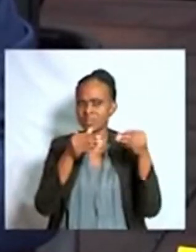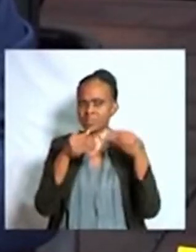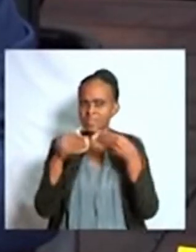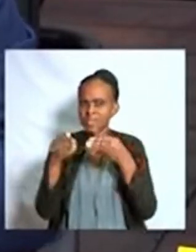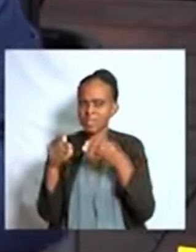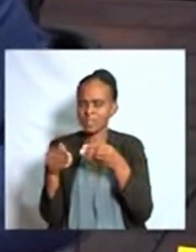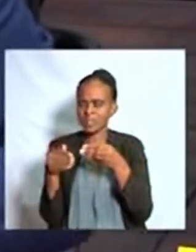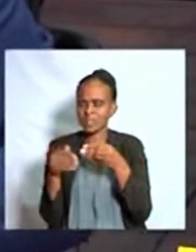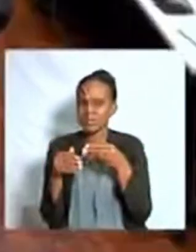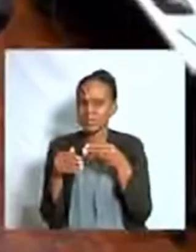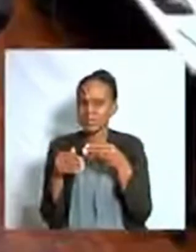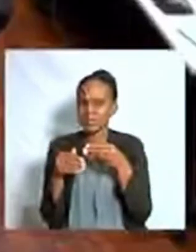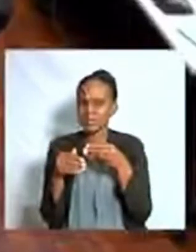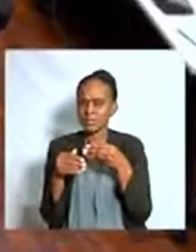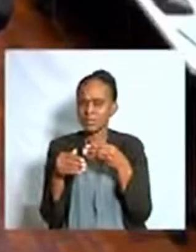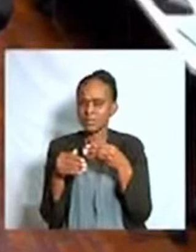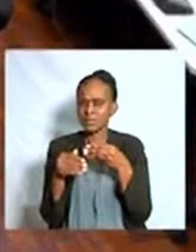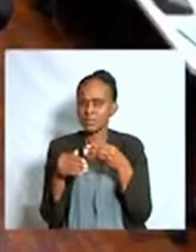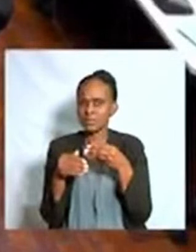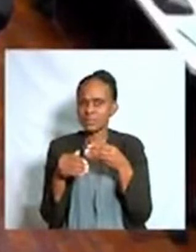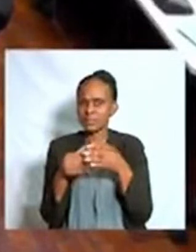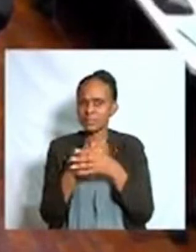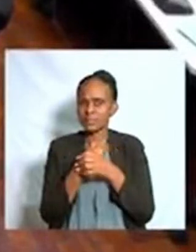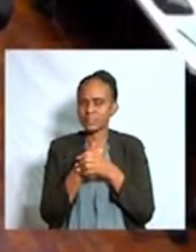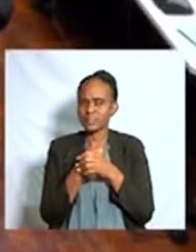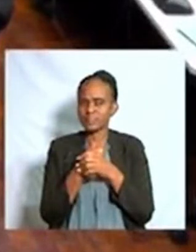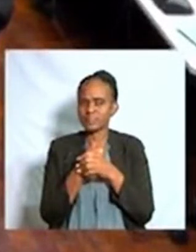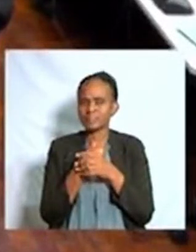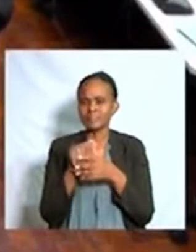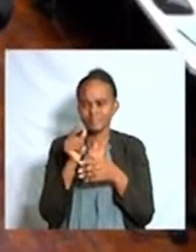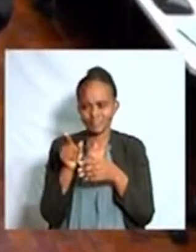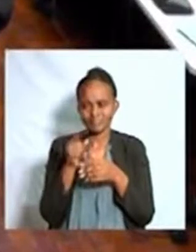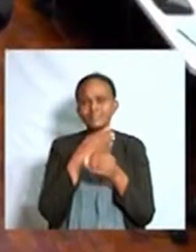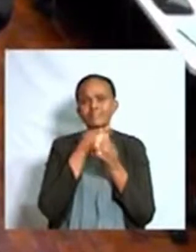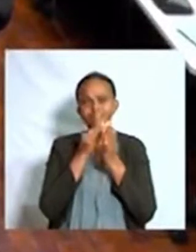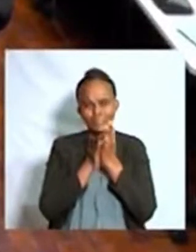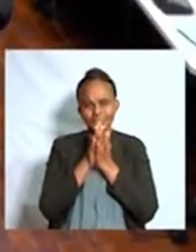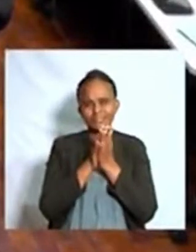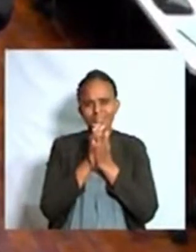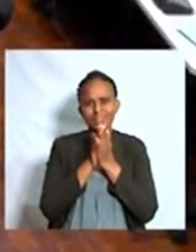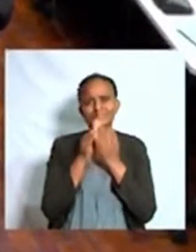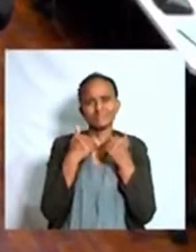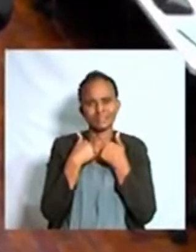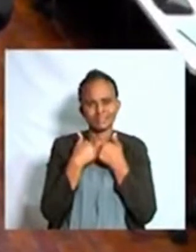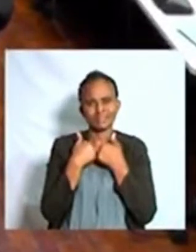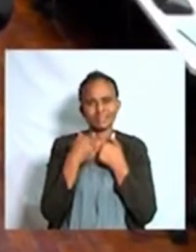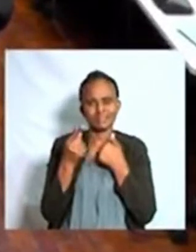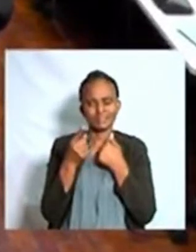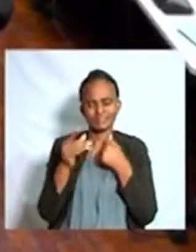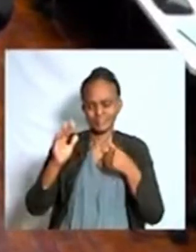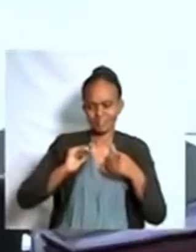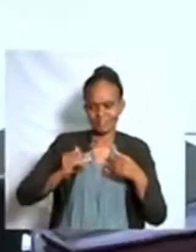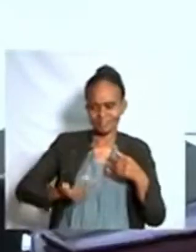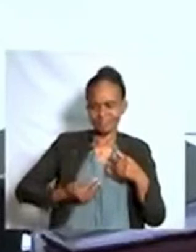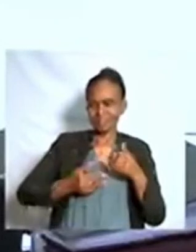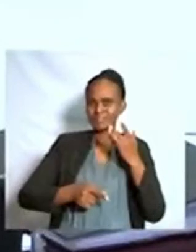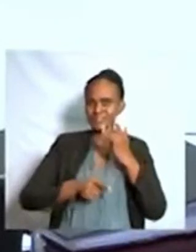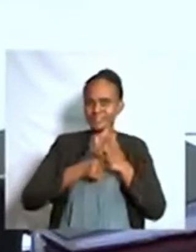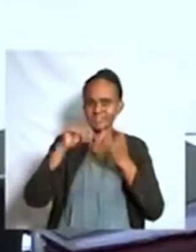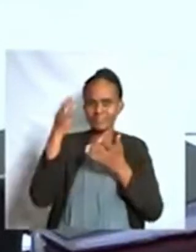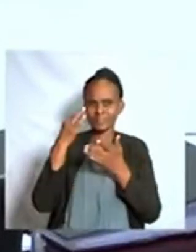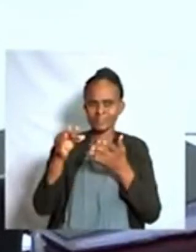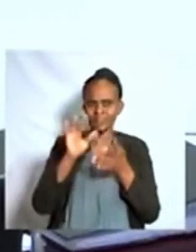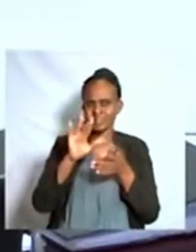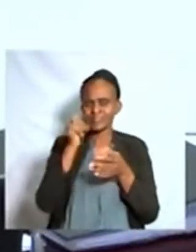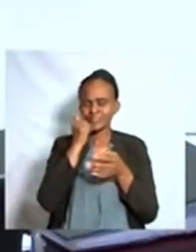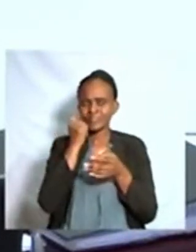Okay, I think we'll come back to that. It's quite interesting. Madam Town Clerk, where are you coming from?